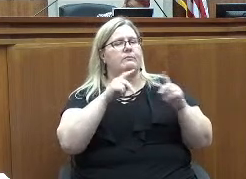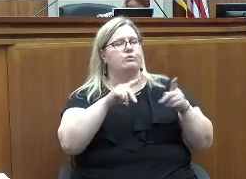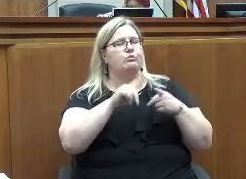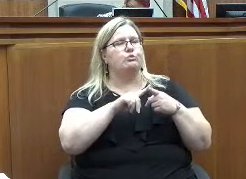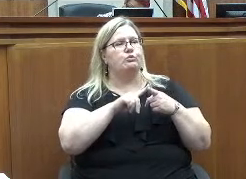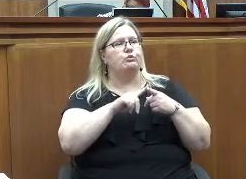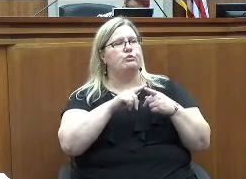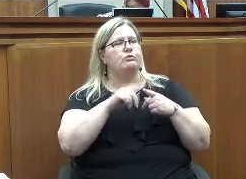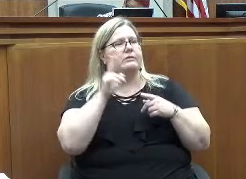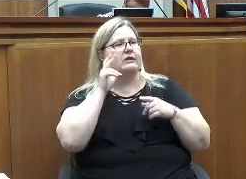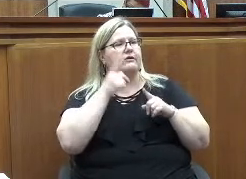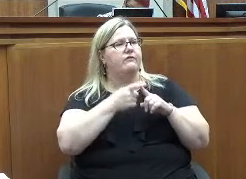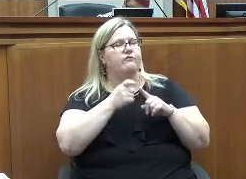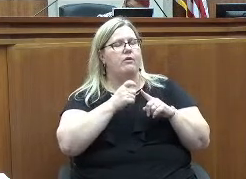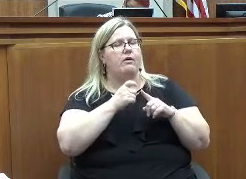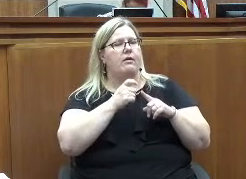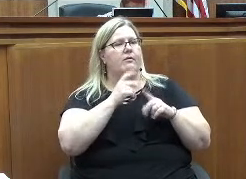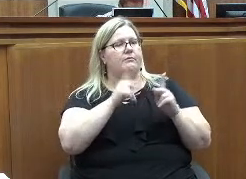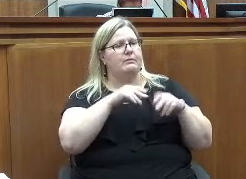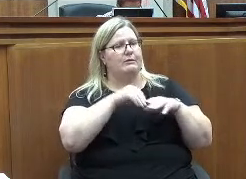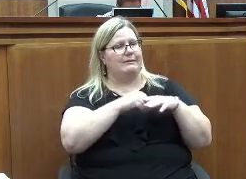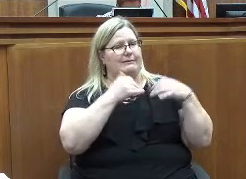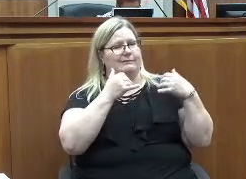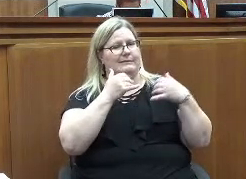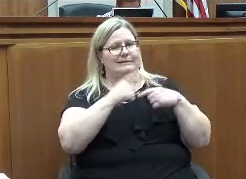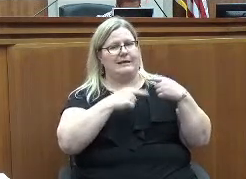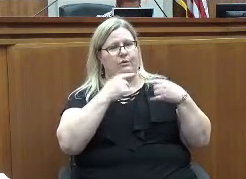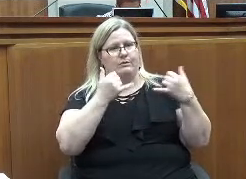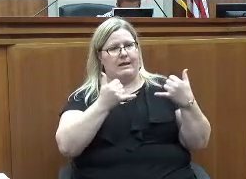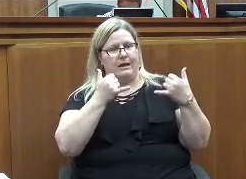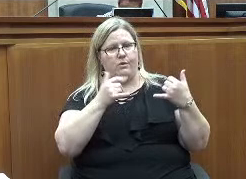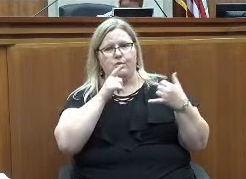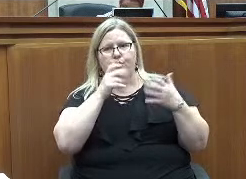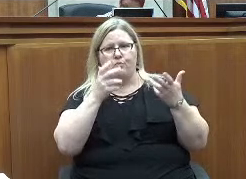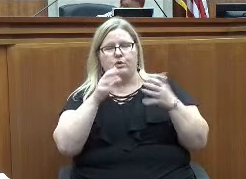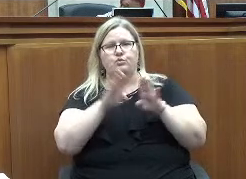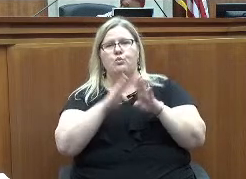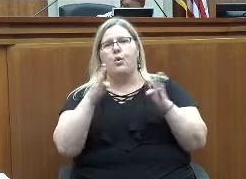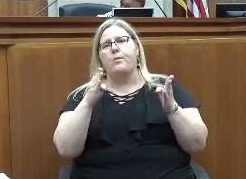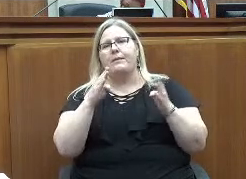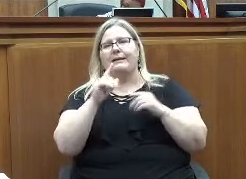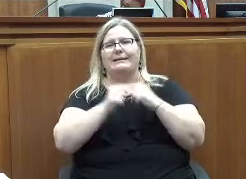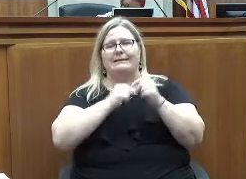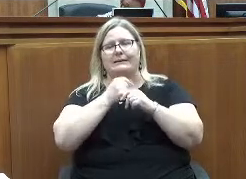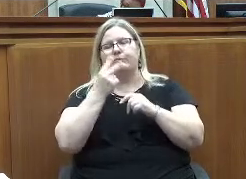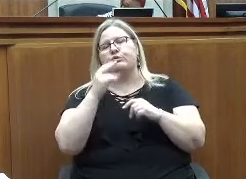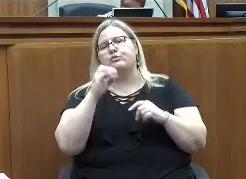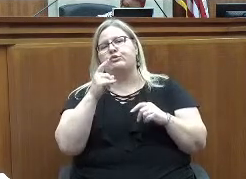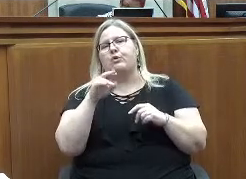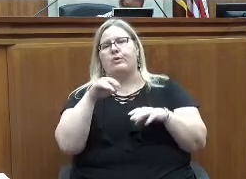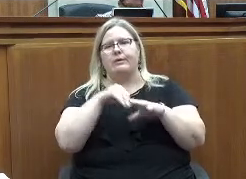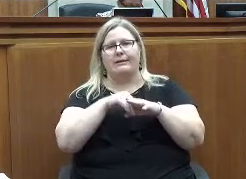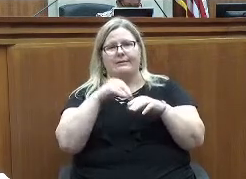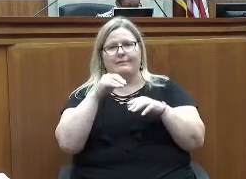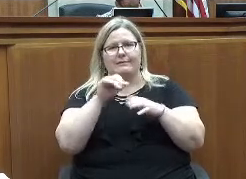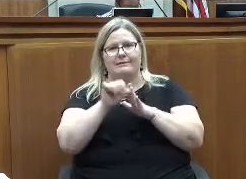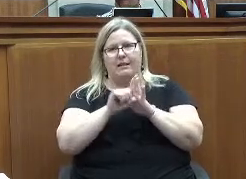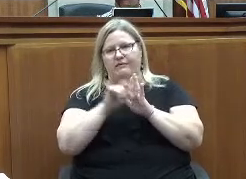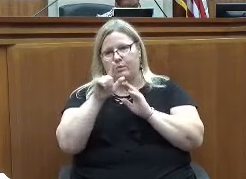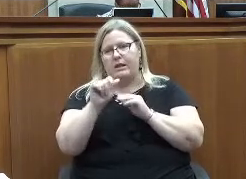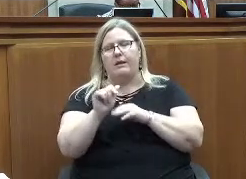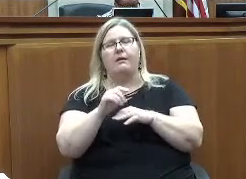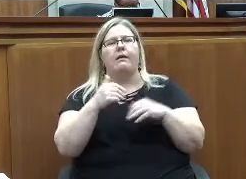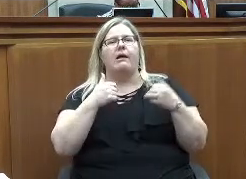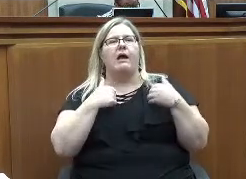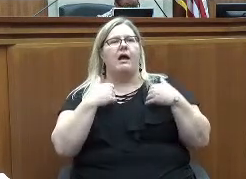applicants in the present cycle that have a desire to open a type of charter in the state of Louisiana. They